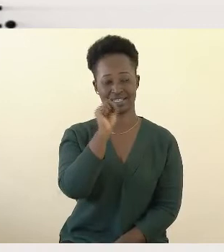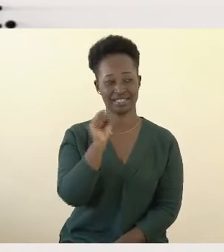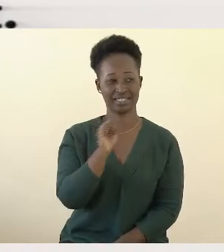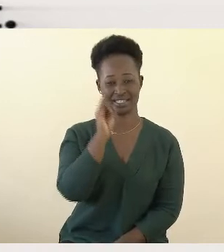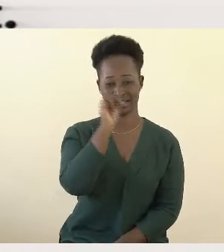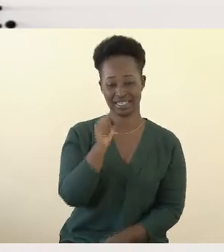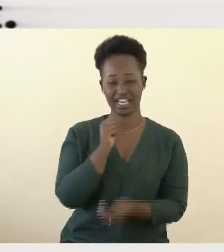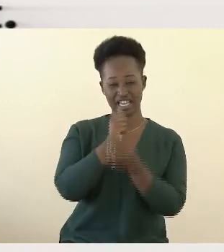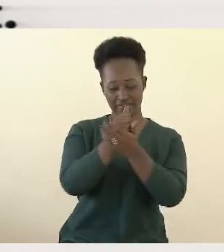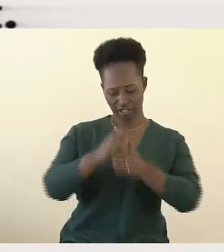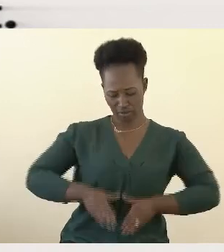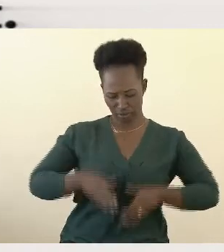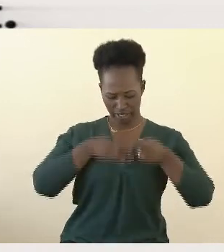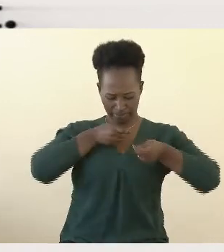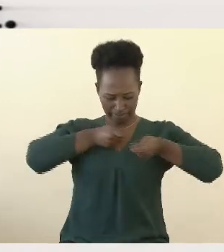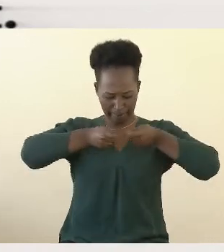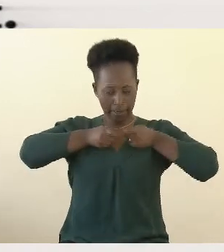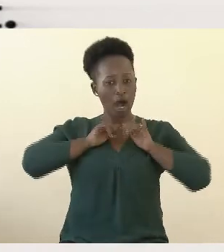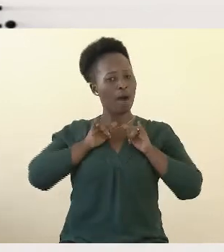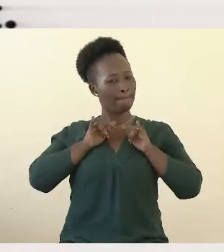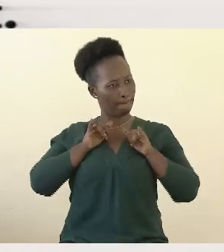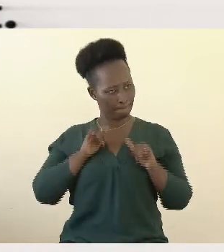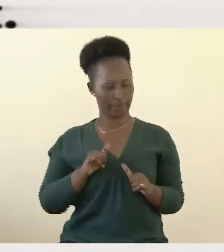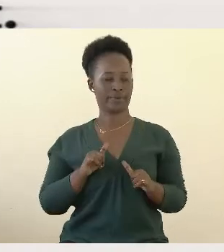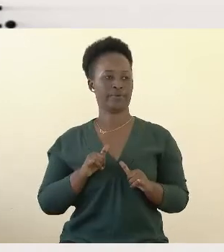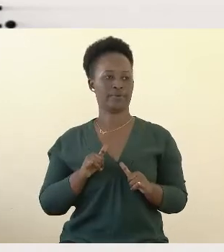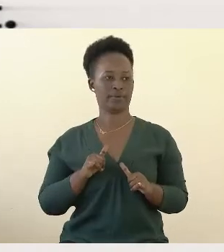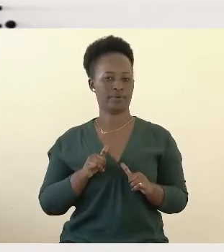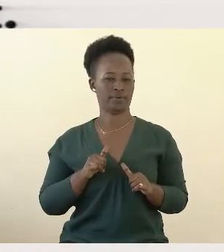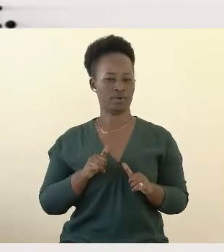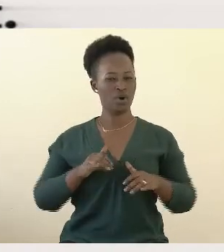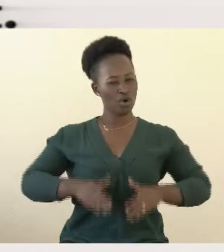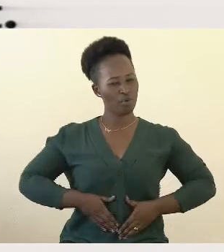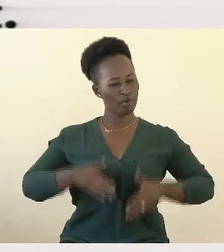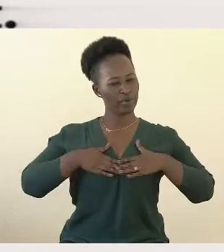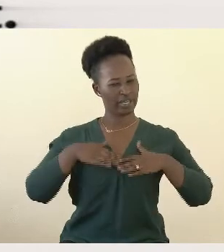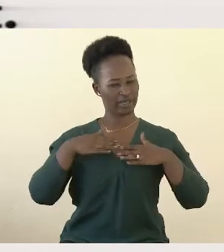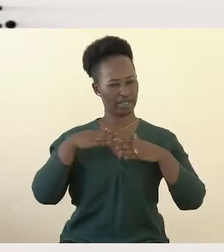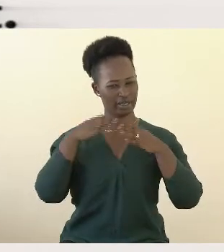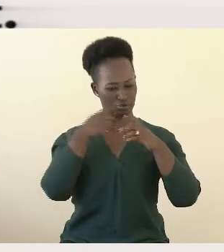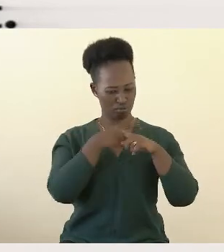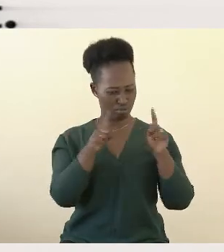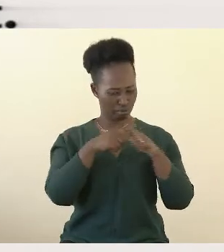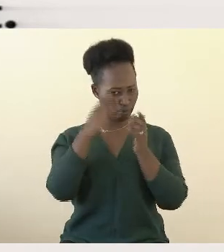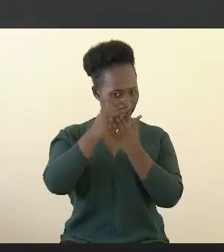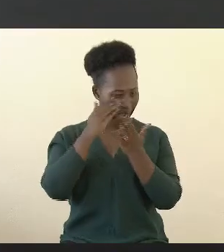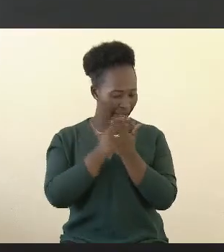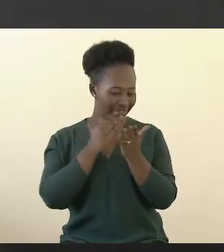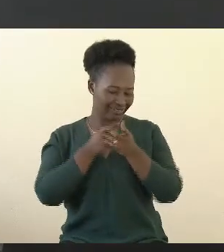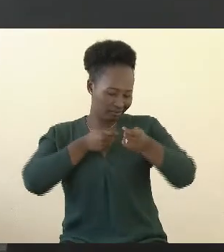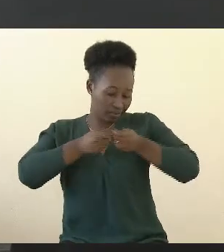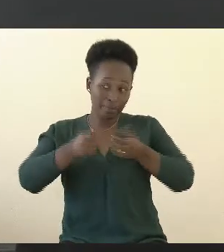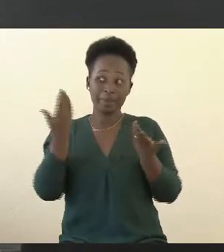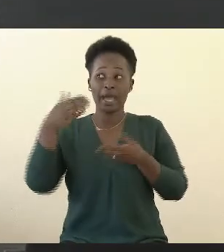constant. Keeping the different aspects of the body constant, regardless of external